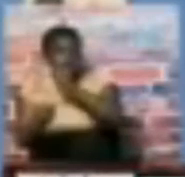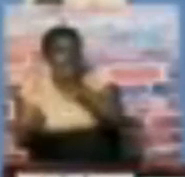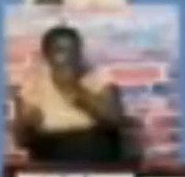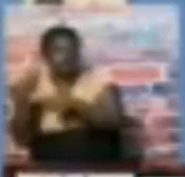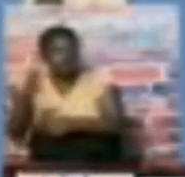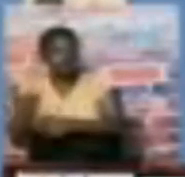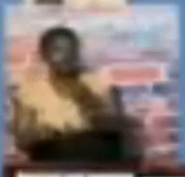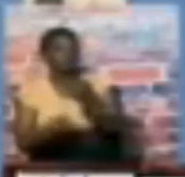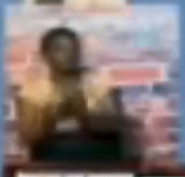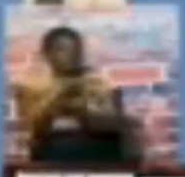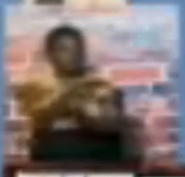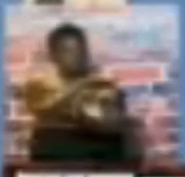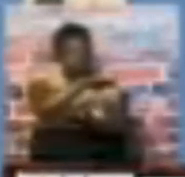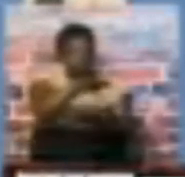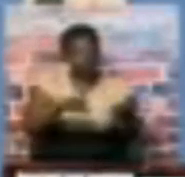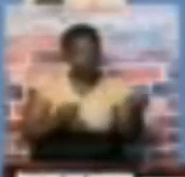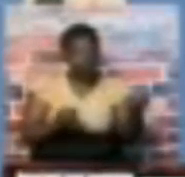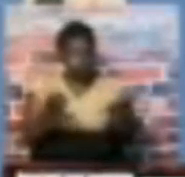of vehicles,